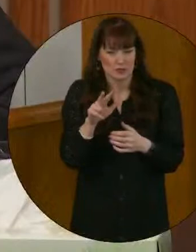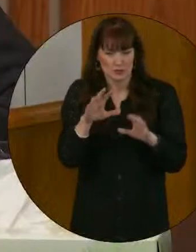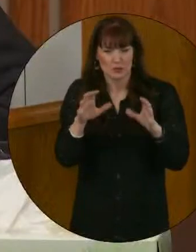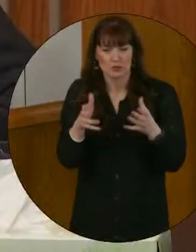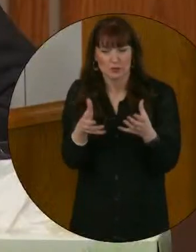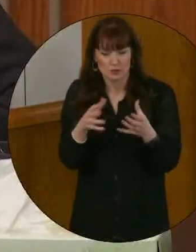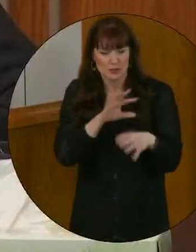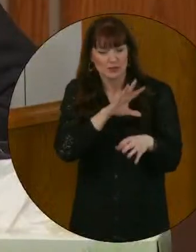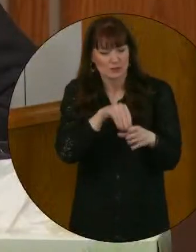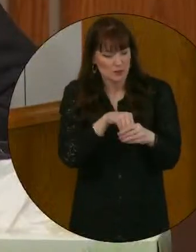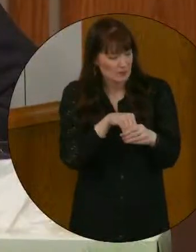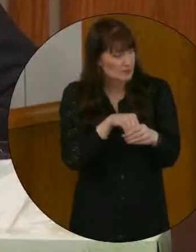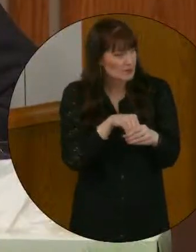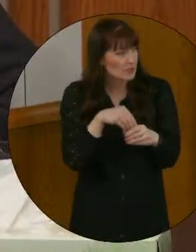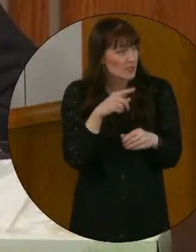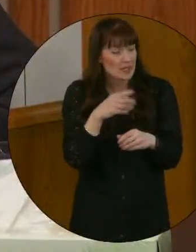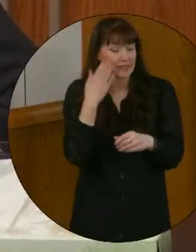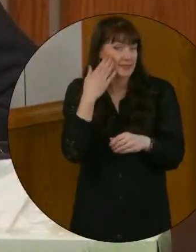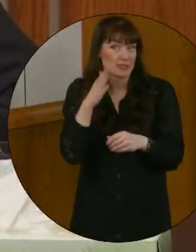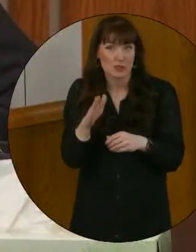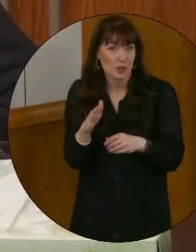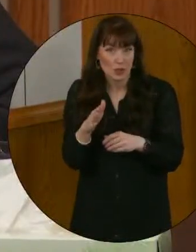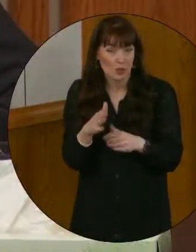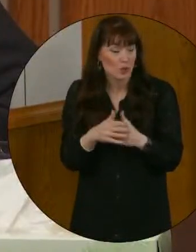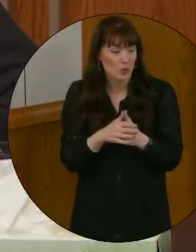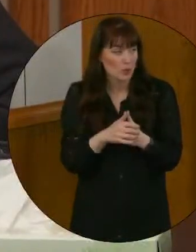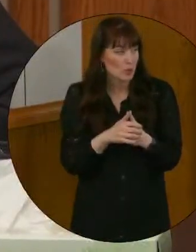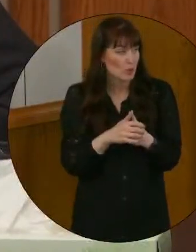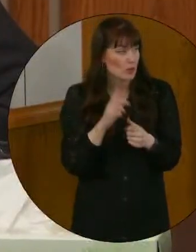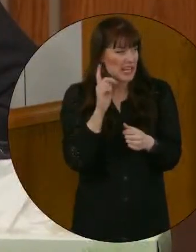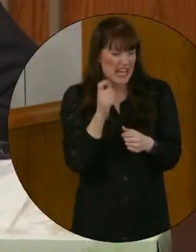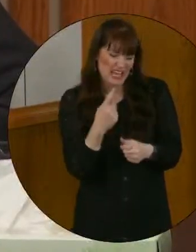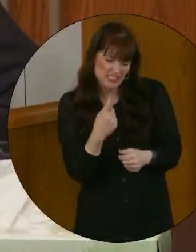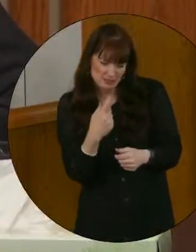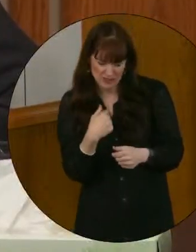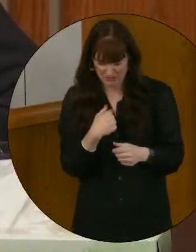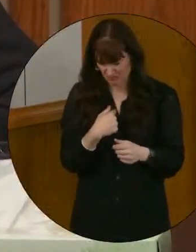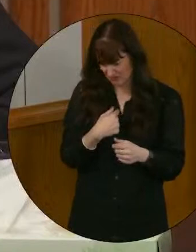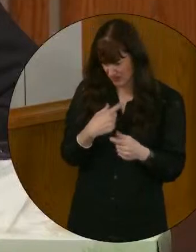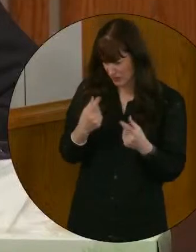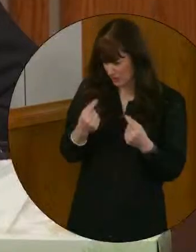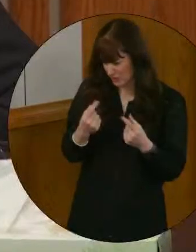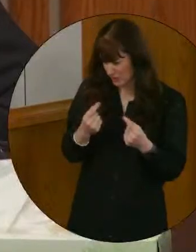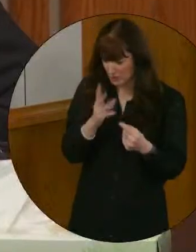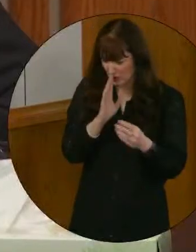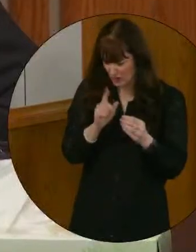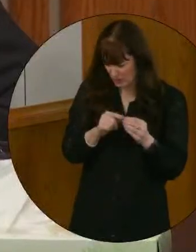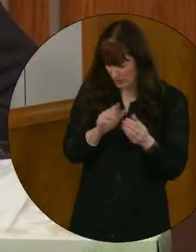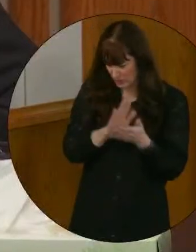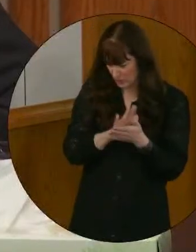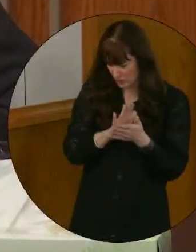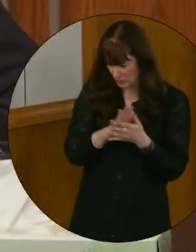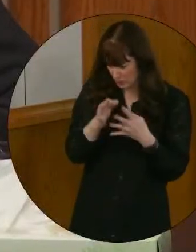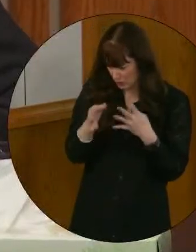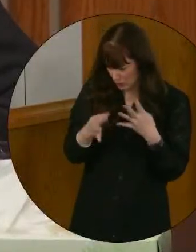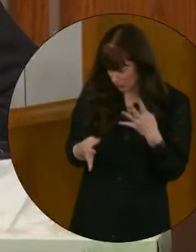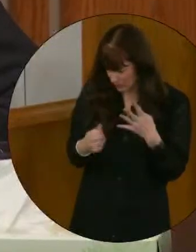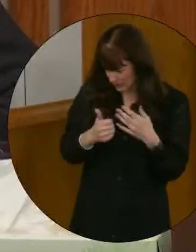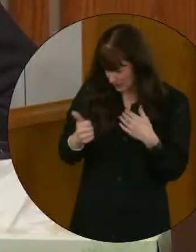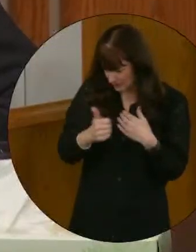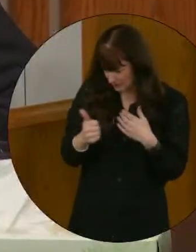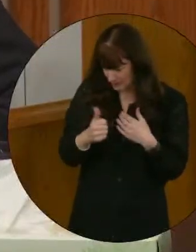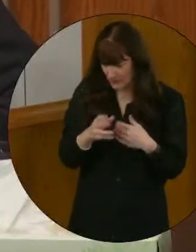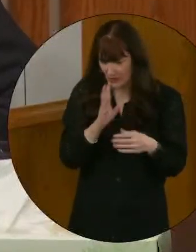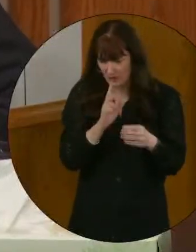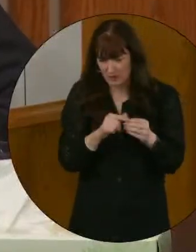of participated in, that they didn't really know. They asked me, what are we talking about as far as school choice and transportation? Like, are we talking about